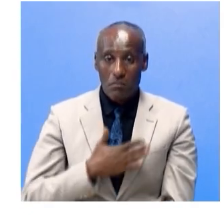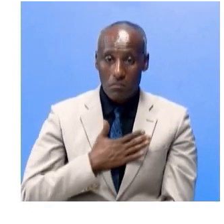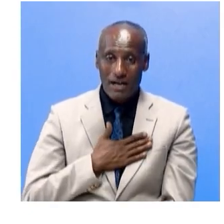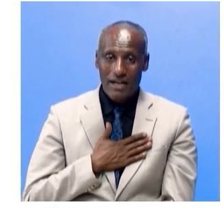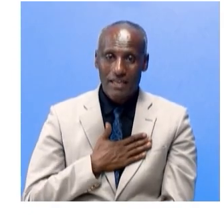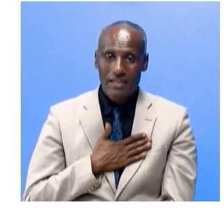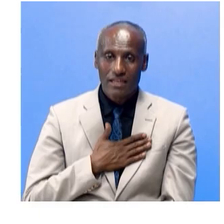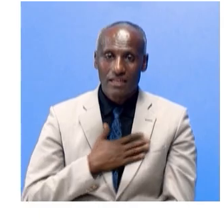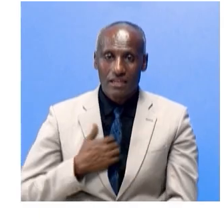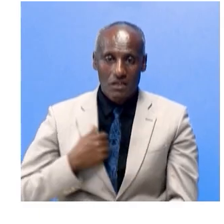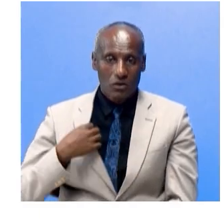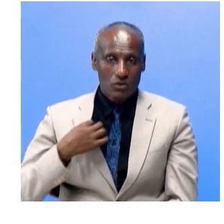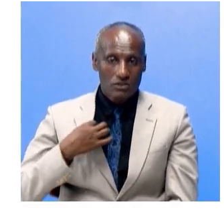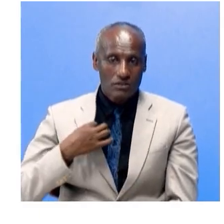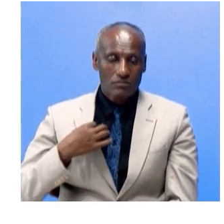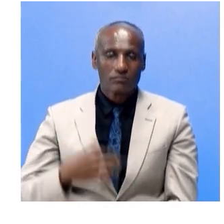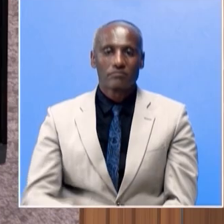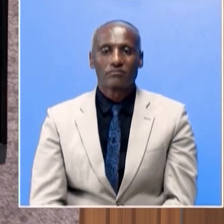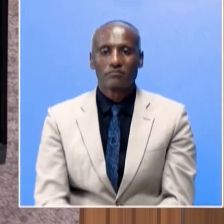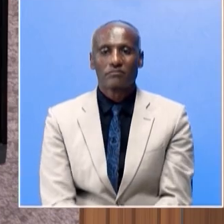my clothes.